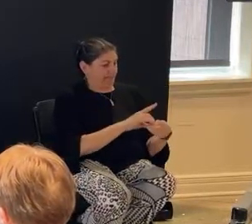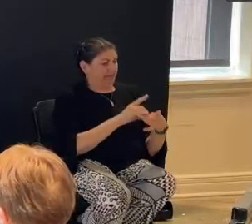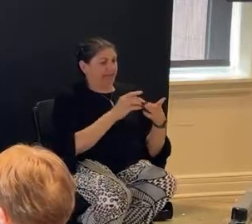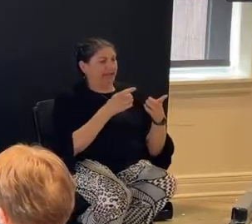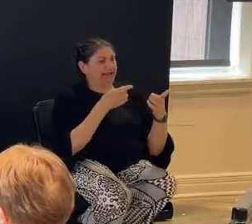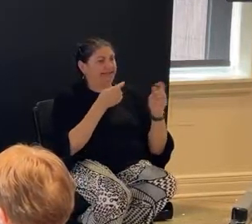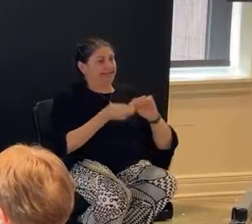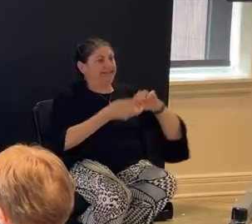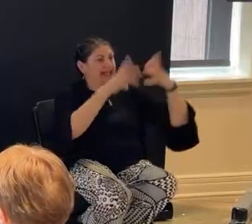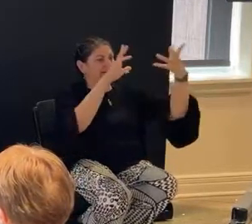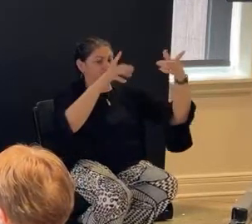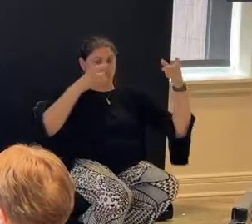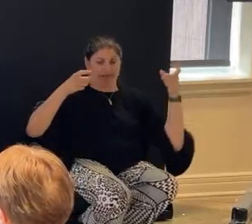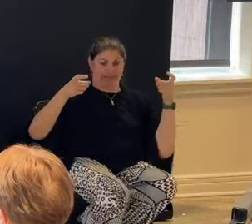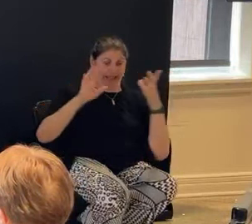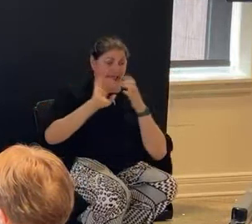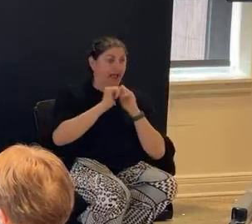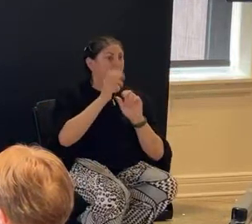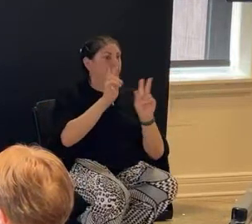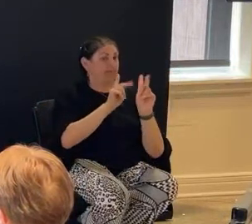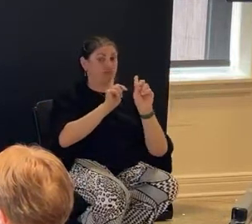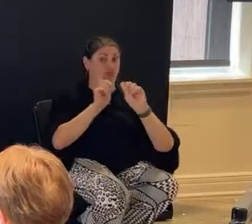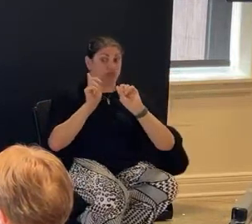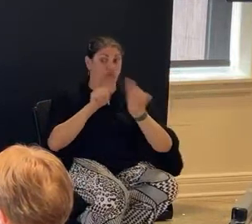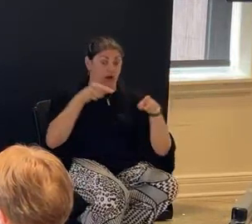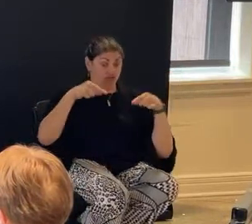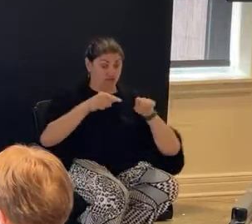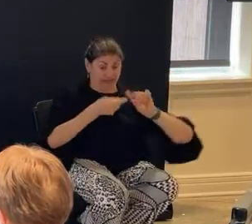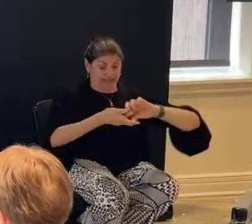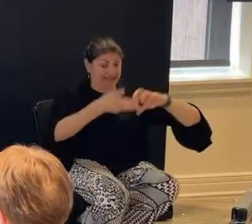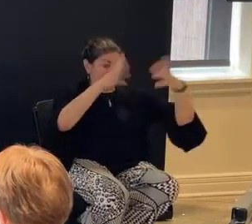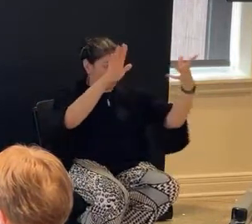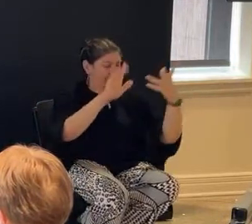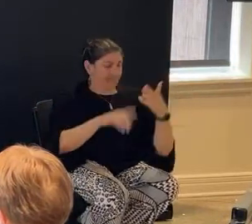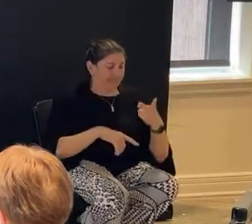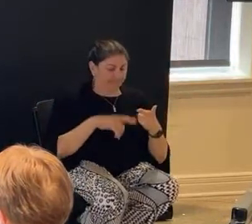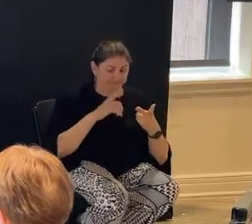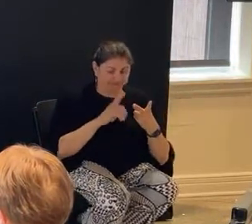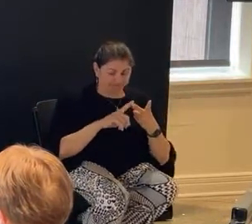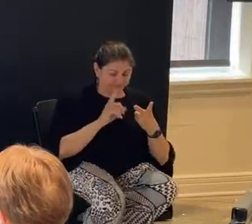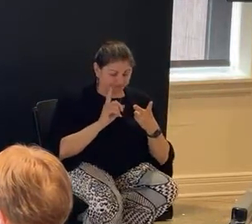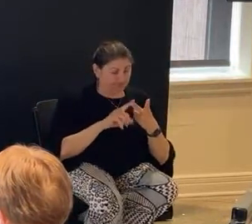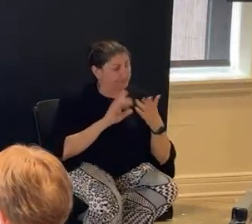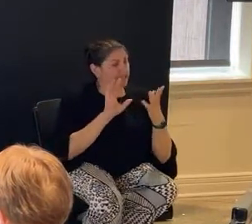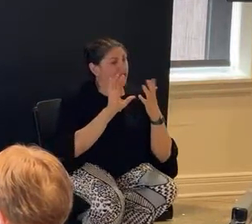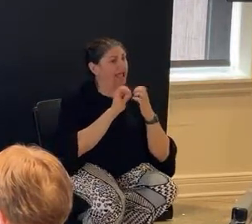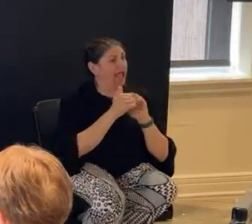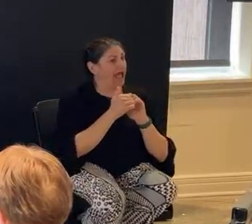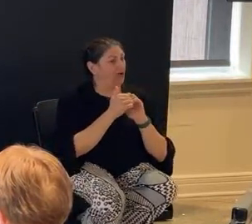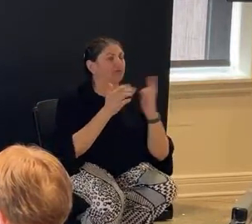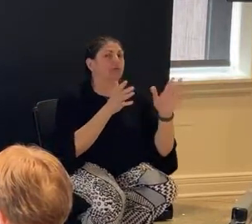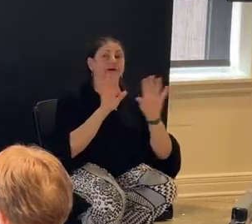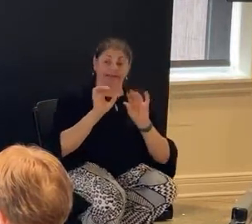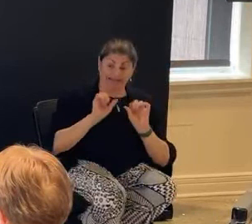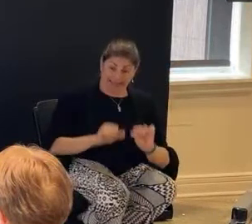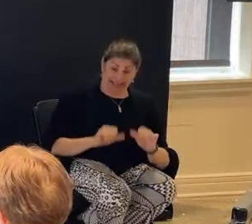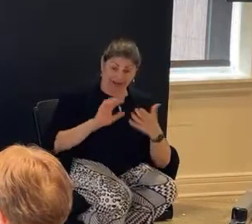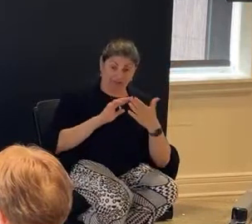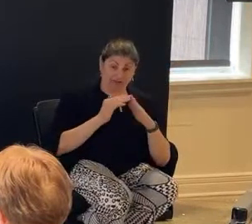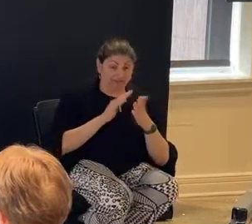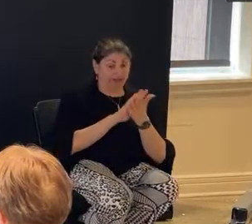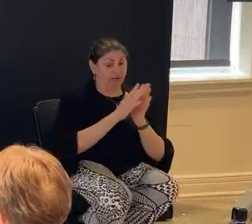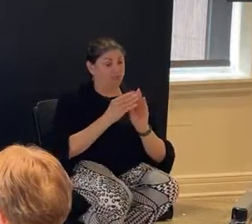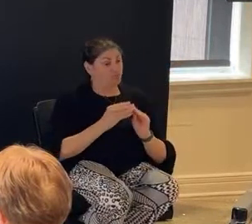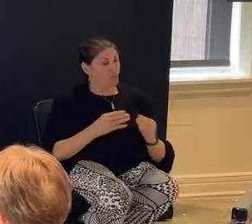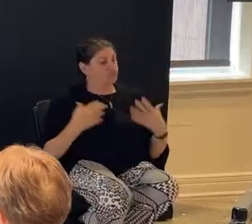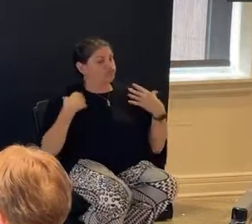You know, how people respond in a disaster, how, you know, can communities become more resilient, and what